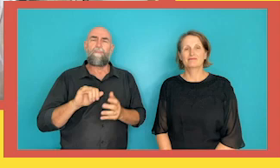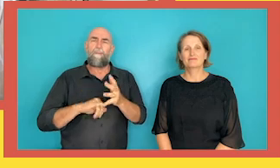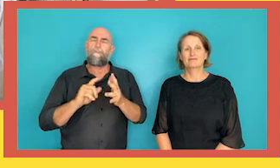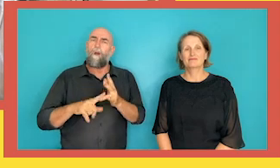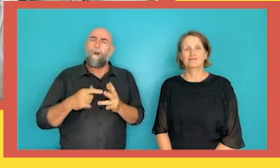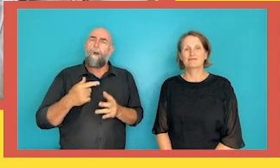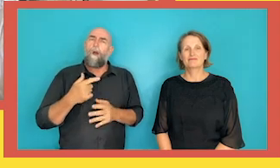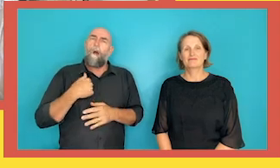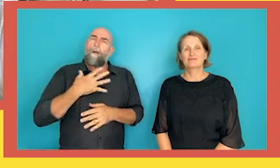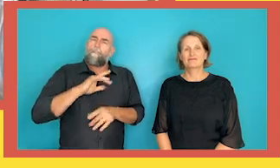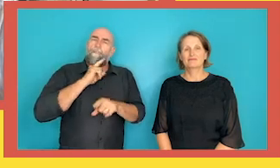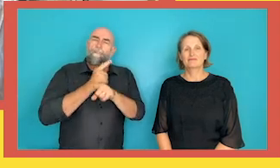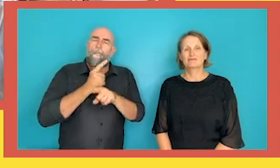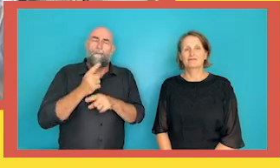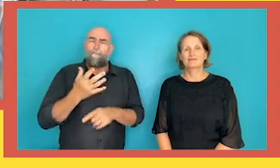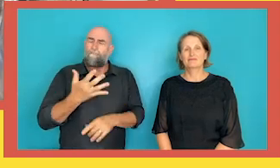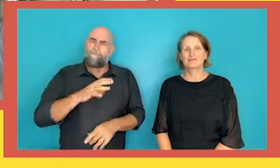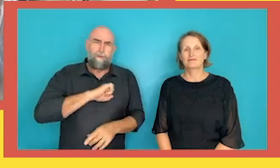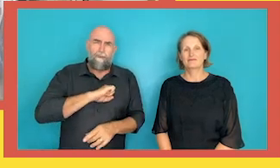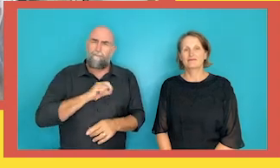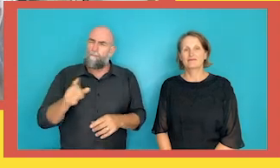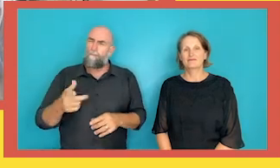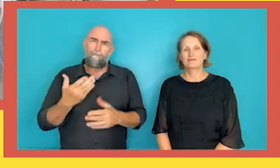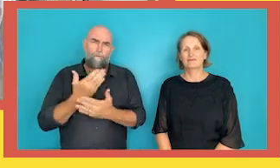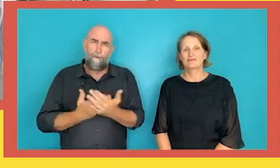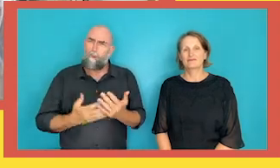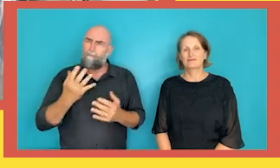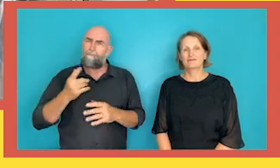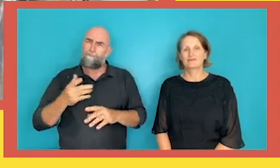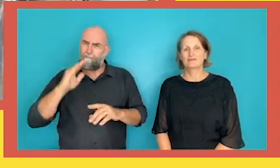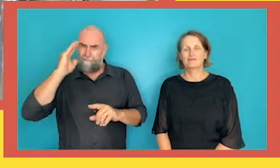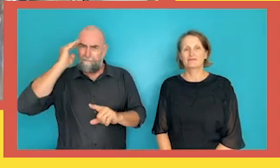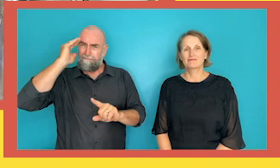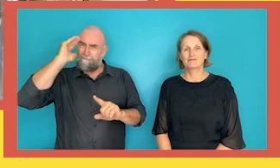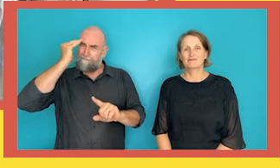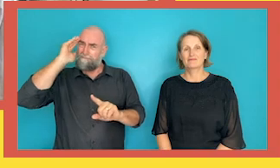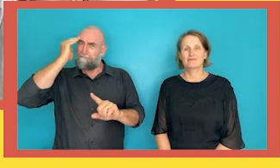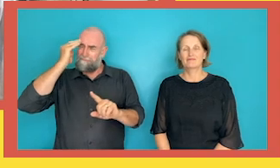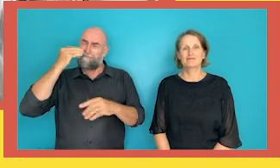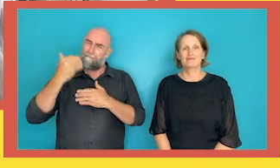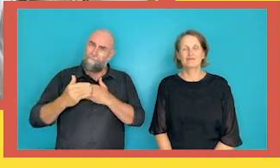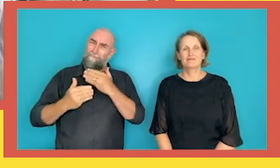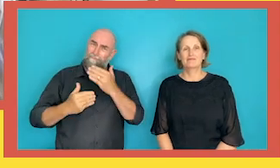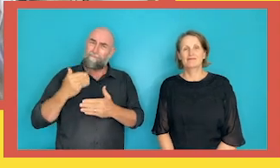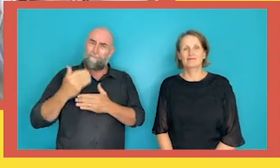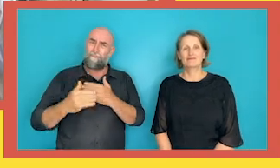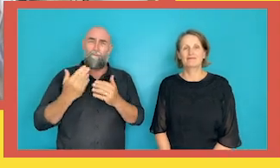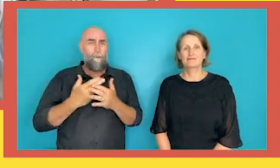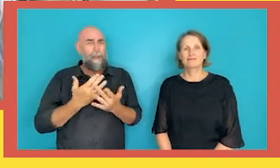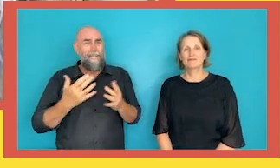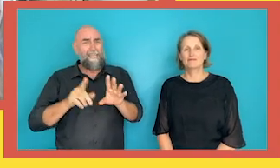a bit of a courageous story. They've been fighting for so many years. They've had some tough competitors. They've had some amazing